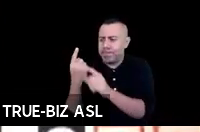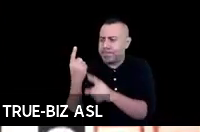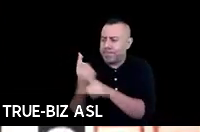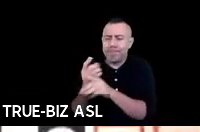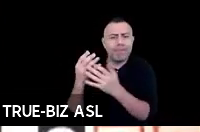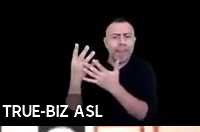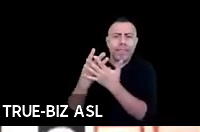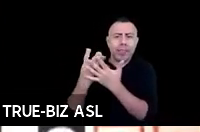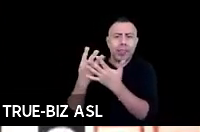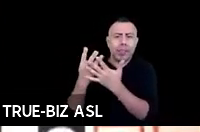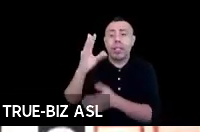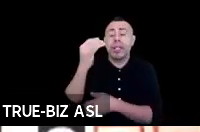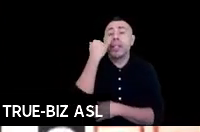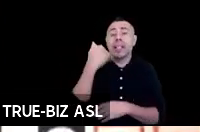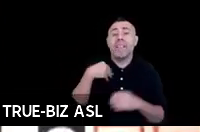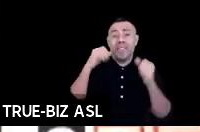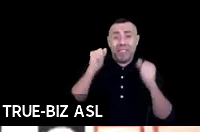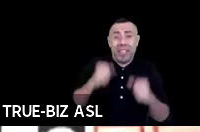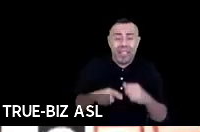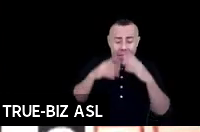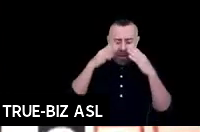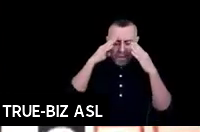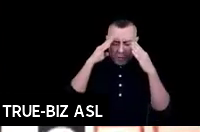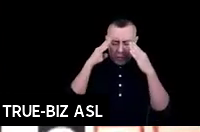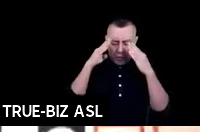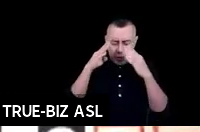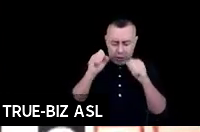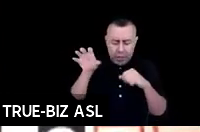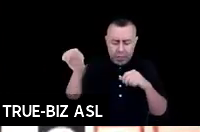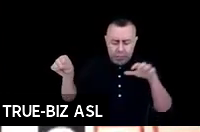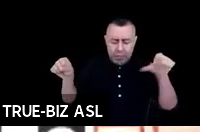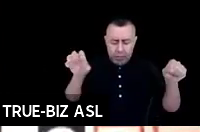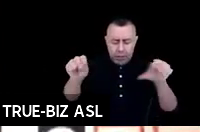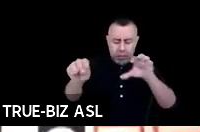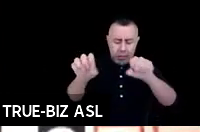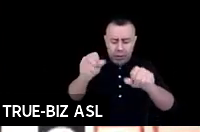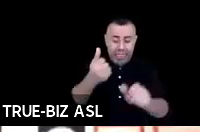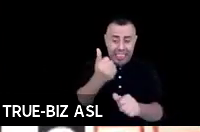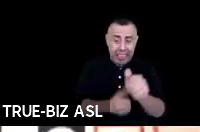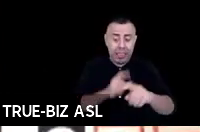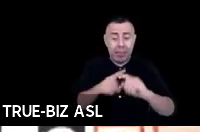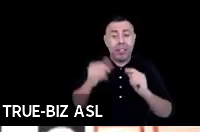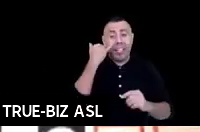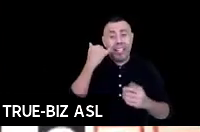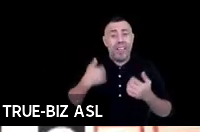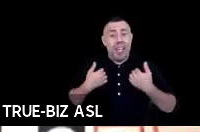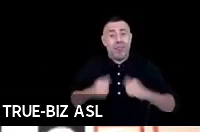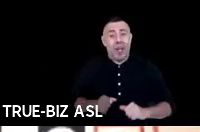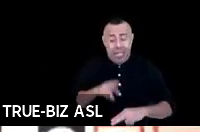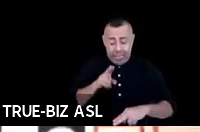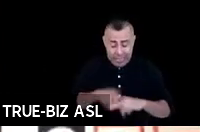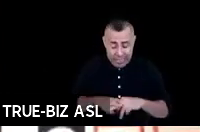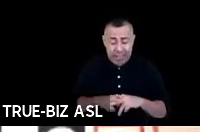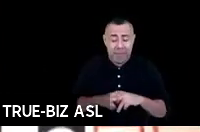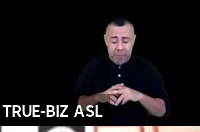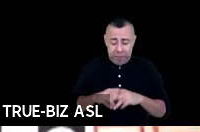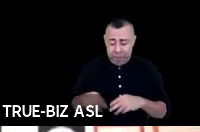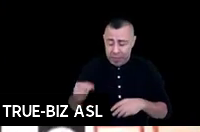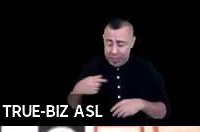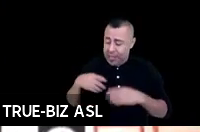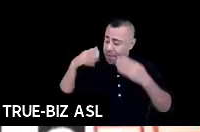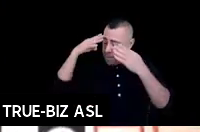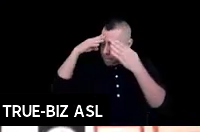well enough, I can hear each individual thing, but trying to sift everything out. And sometimes if I'm focused here, I know this sound is